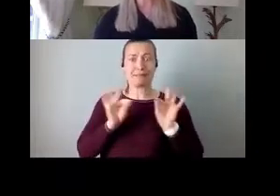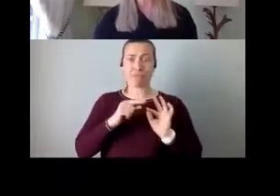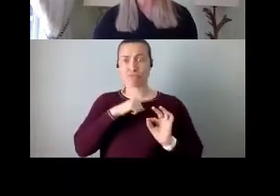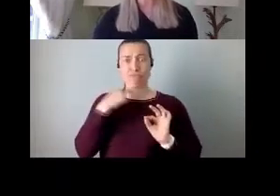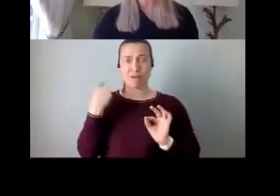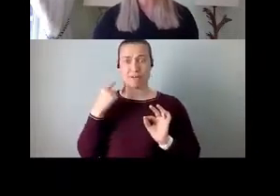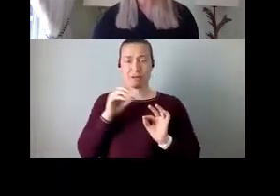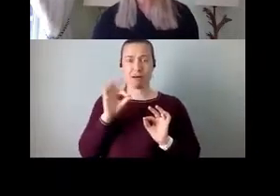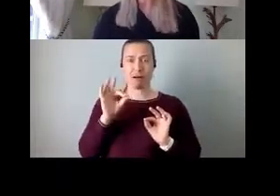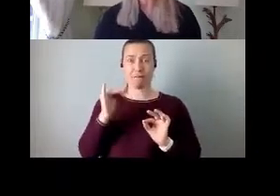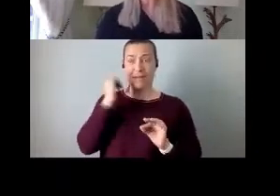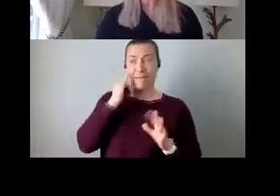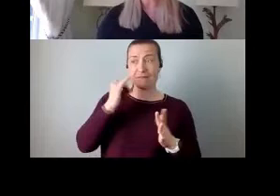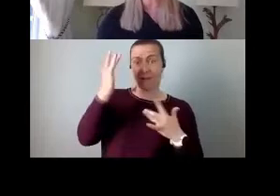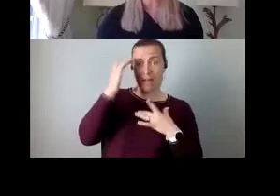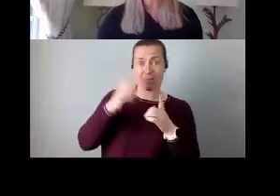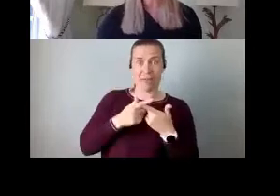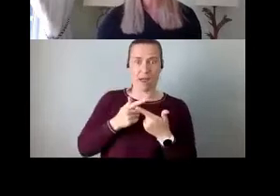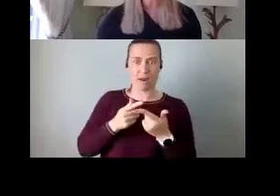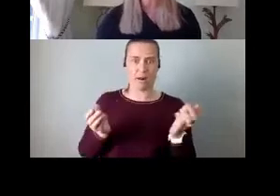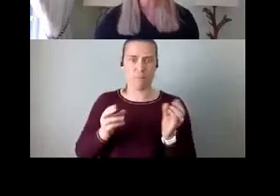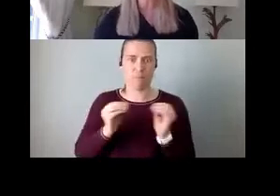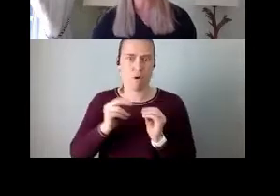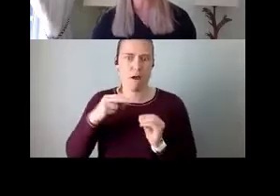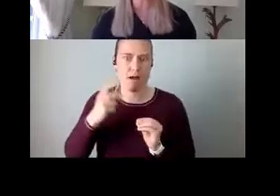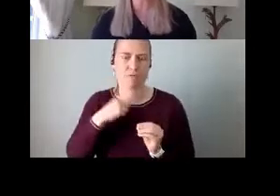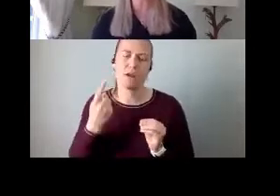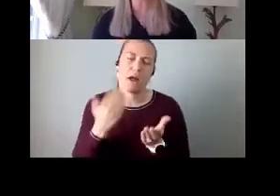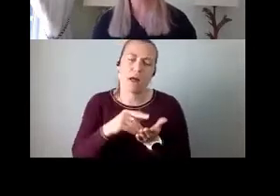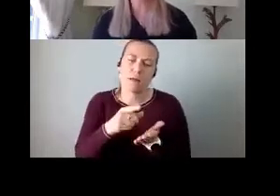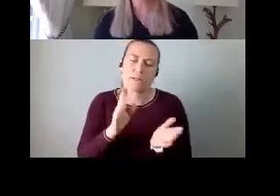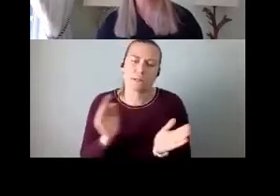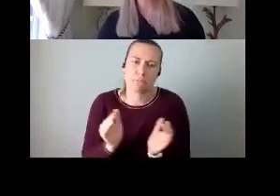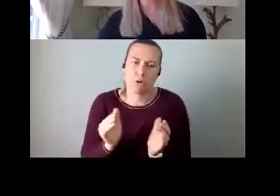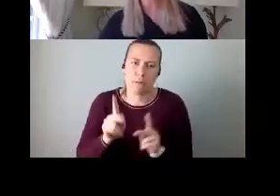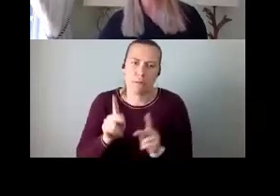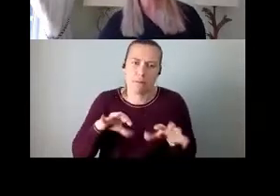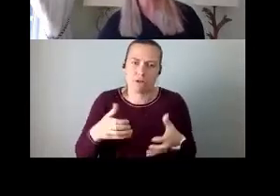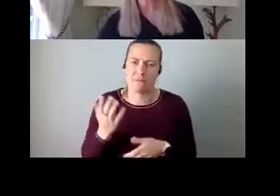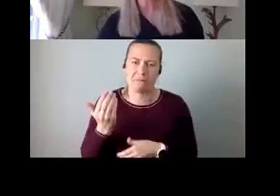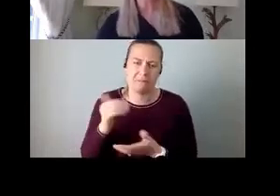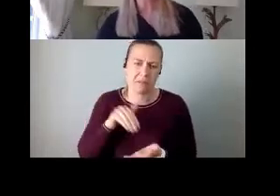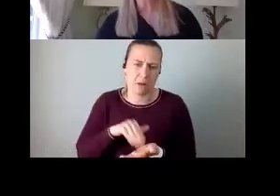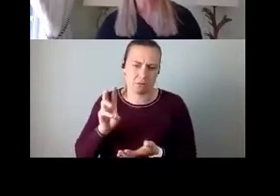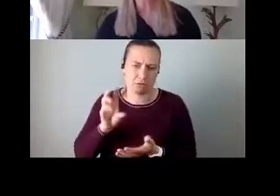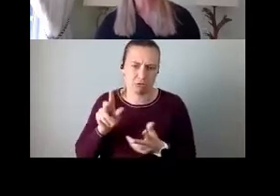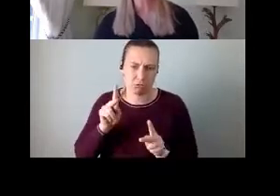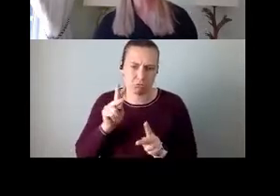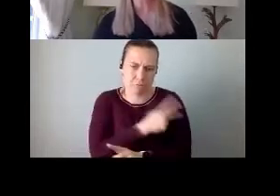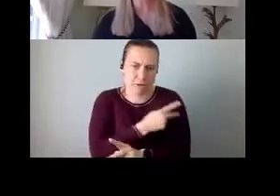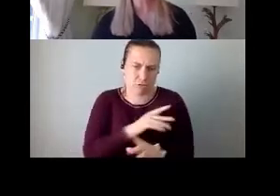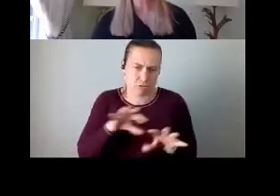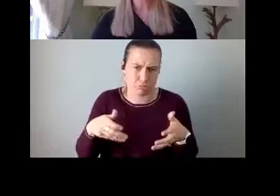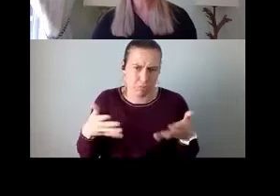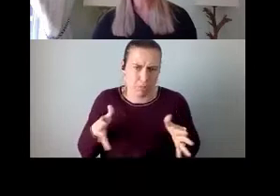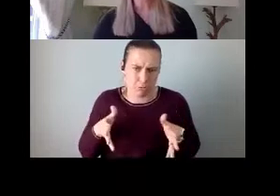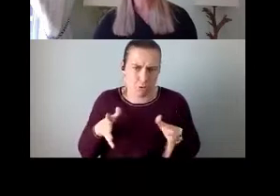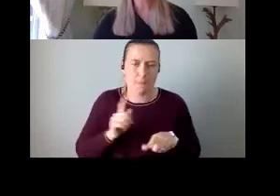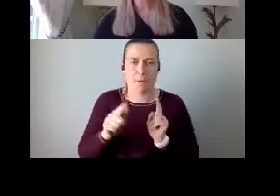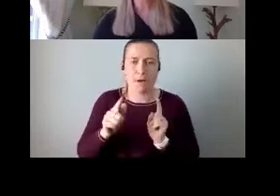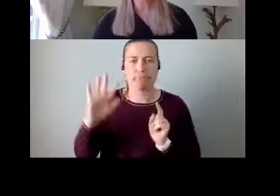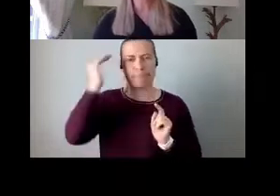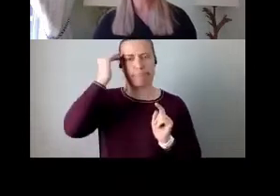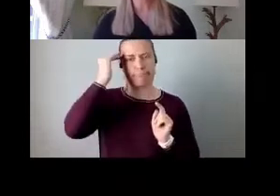COVID-19 infection in a small population. This is only 15,000 patients, but just something to be aware of, that I think the